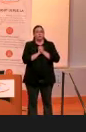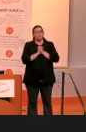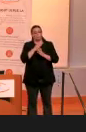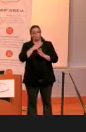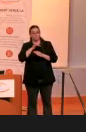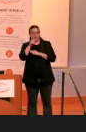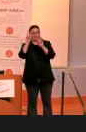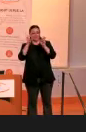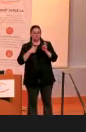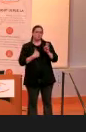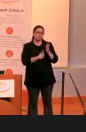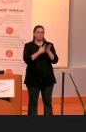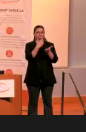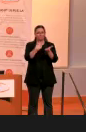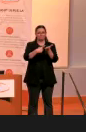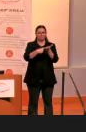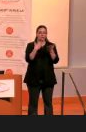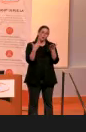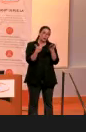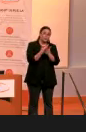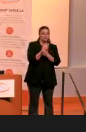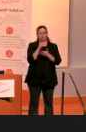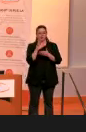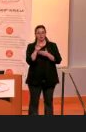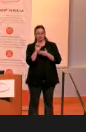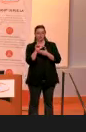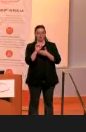that are new and relevant.